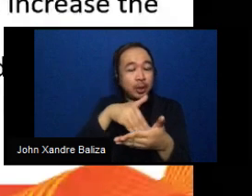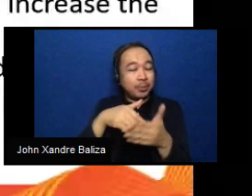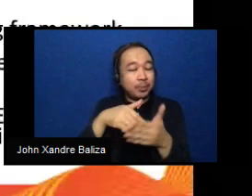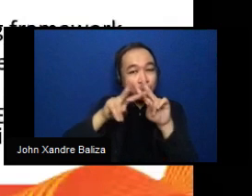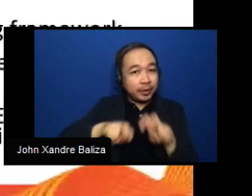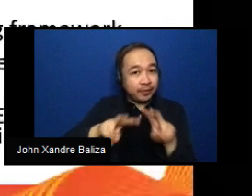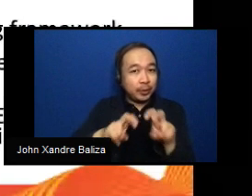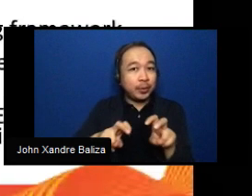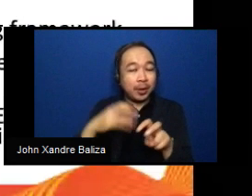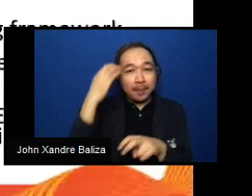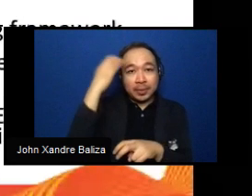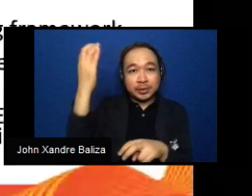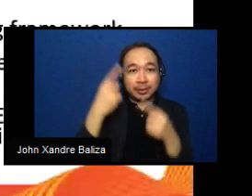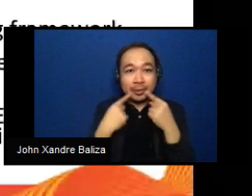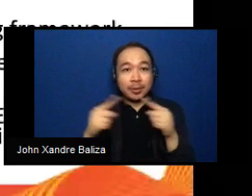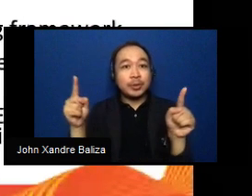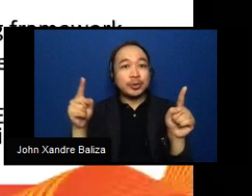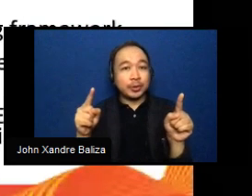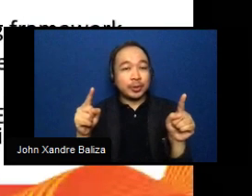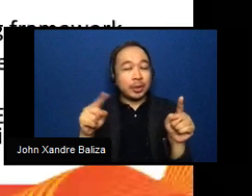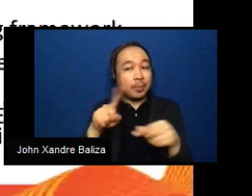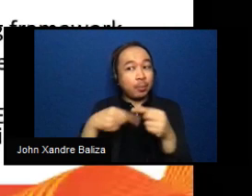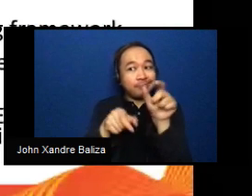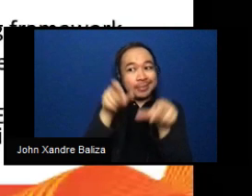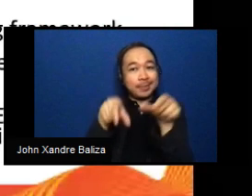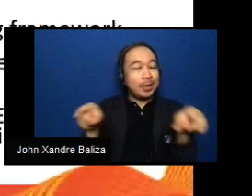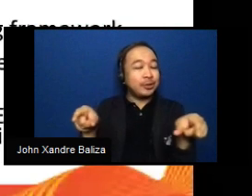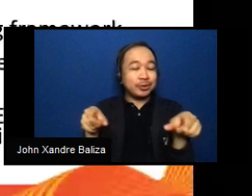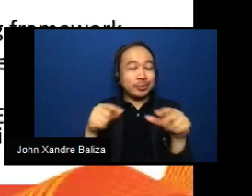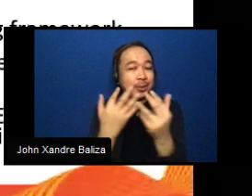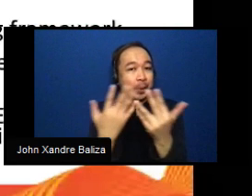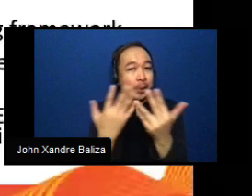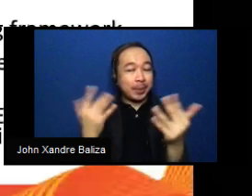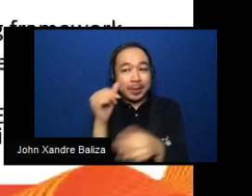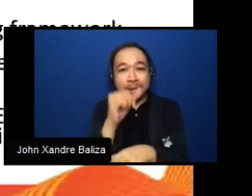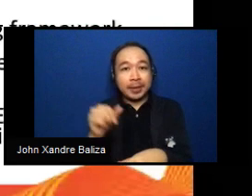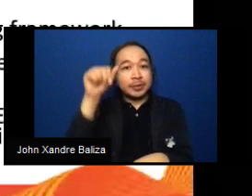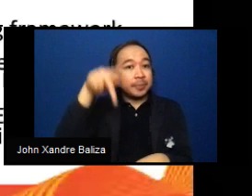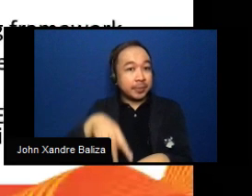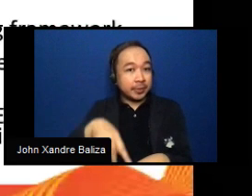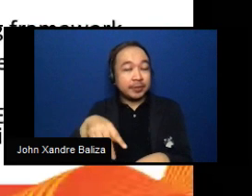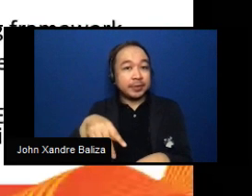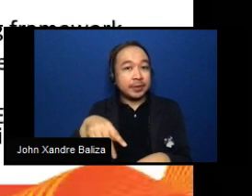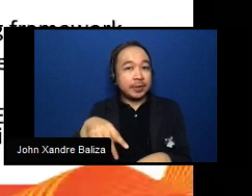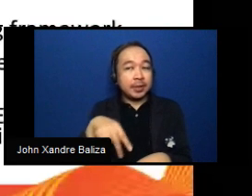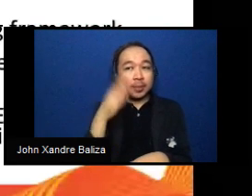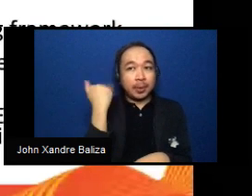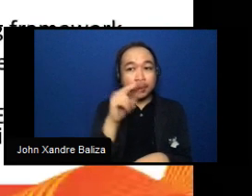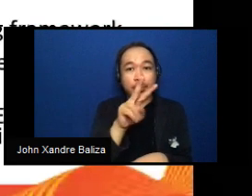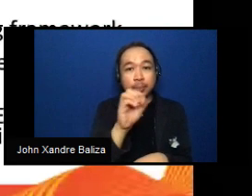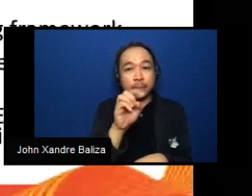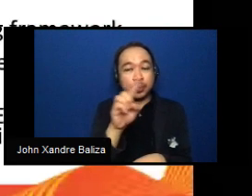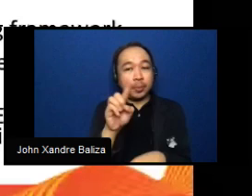Declaration on Population and Development in Asia-Pacific held in 2018, ESCAP,